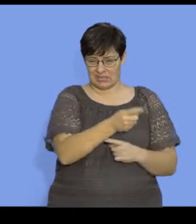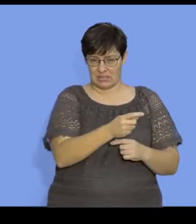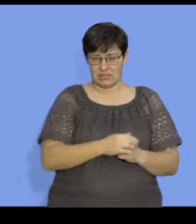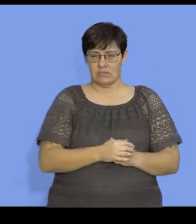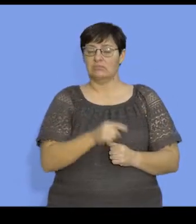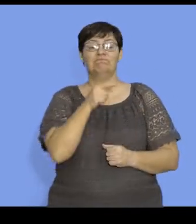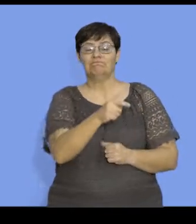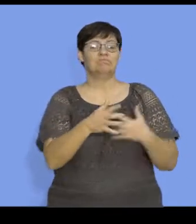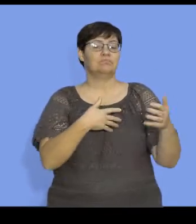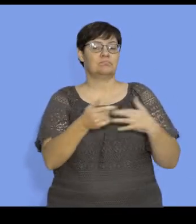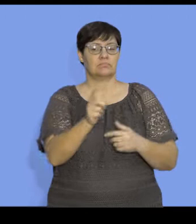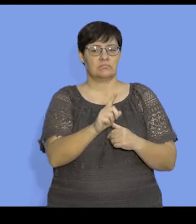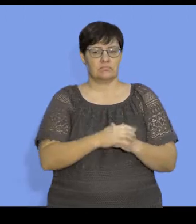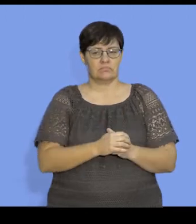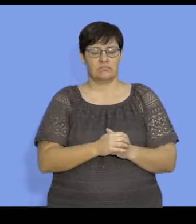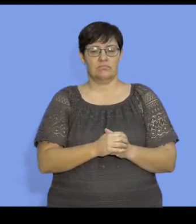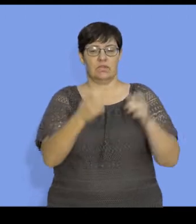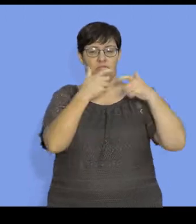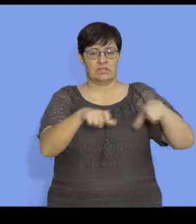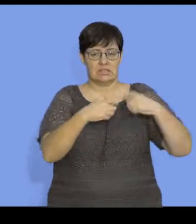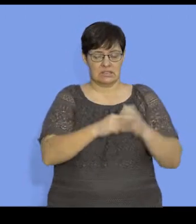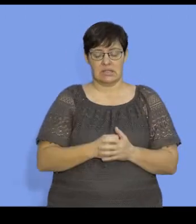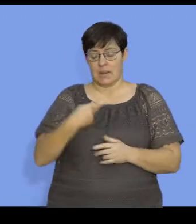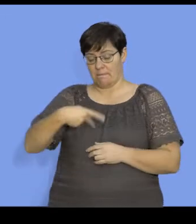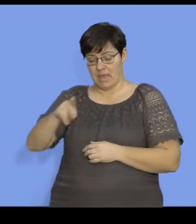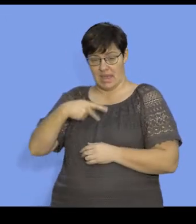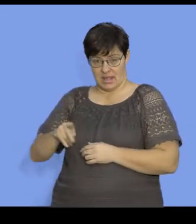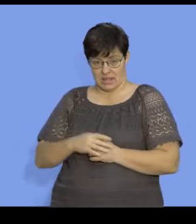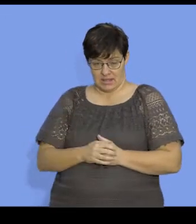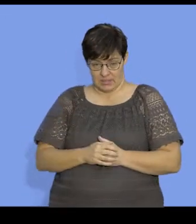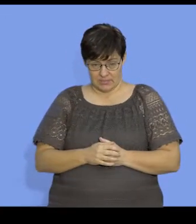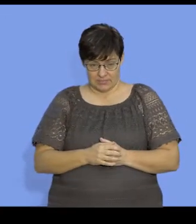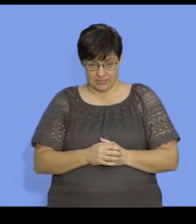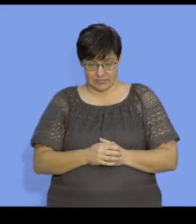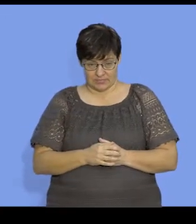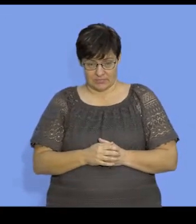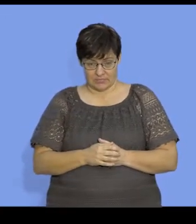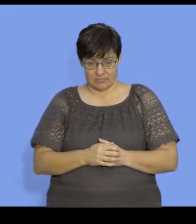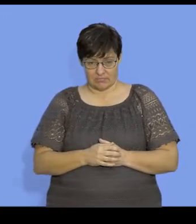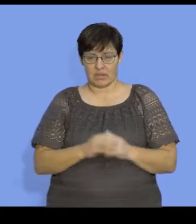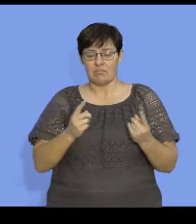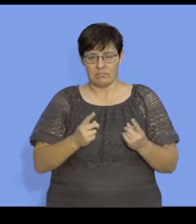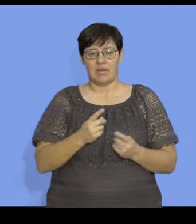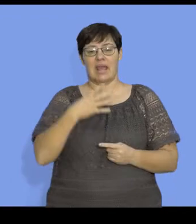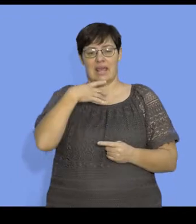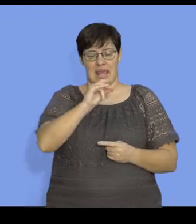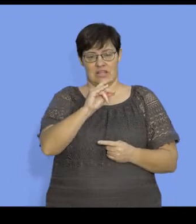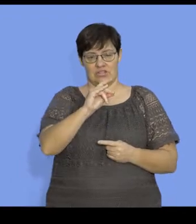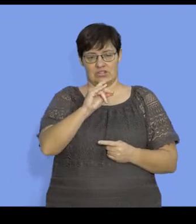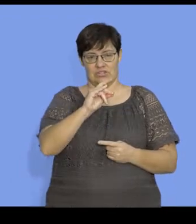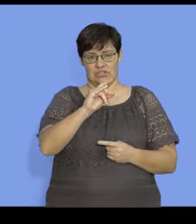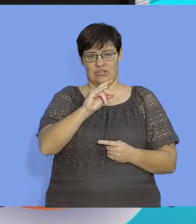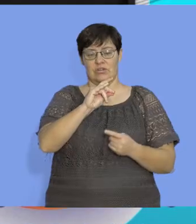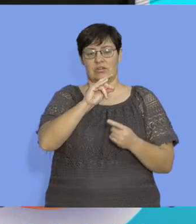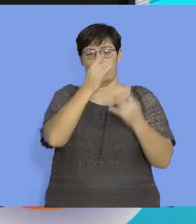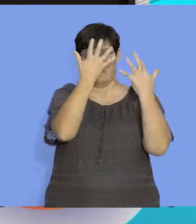cash budgets, we've dealt with the receipts, we've dealt with our payments. So that was your cash budgets,